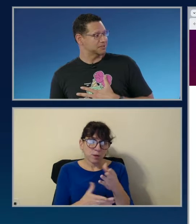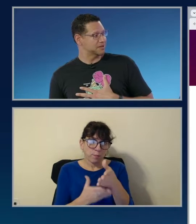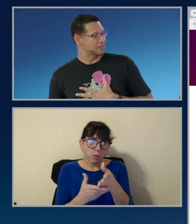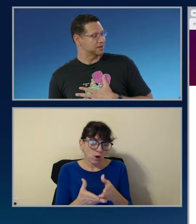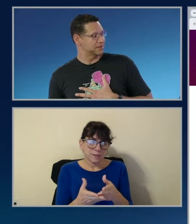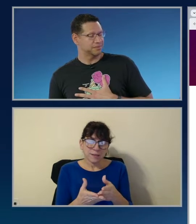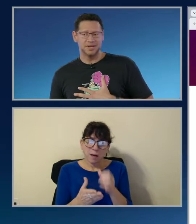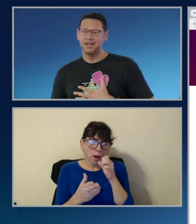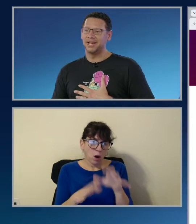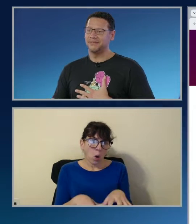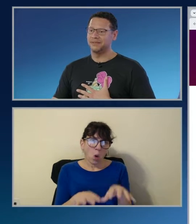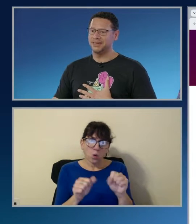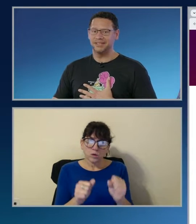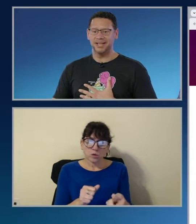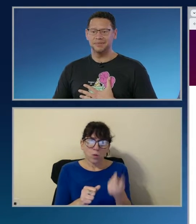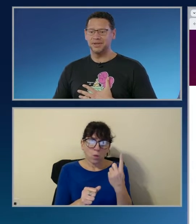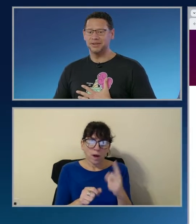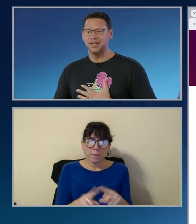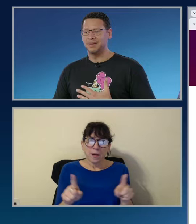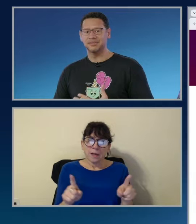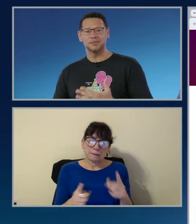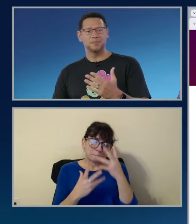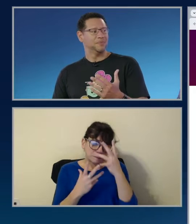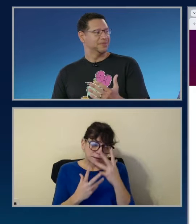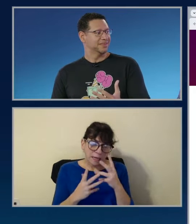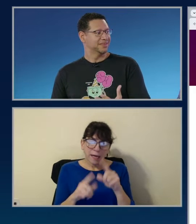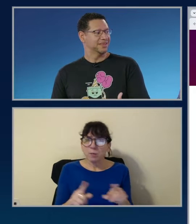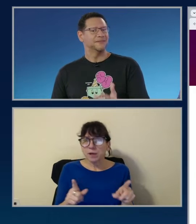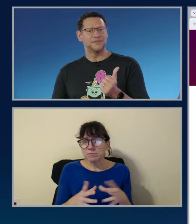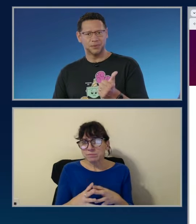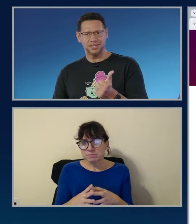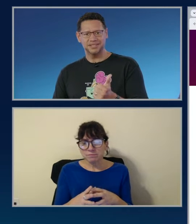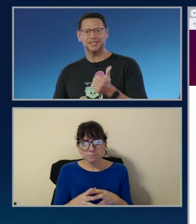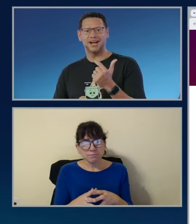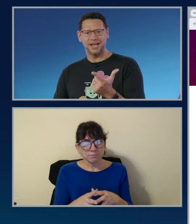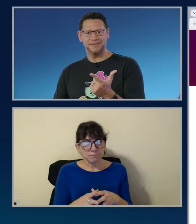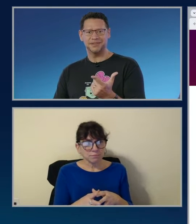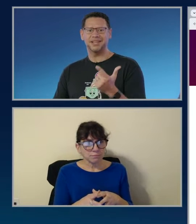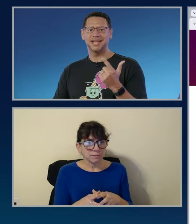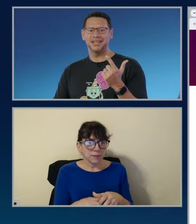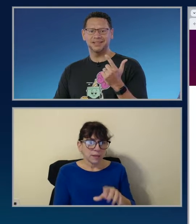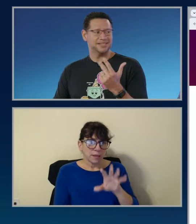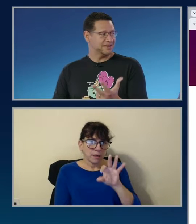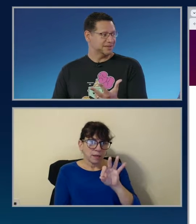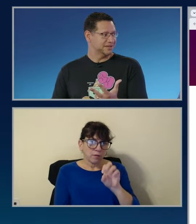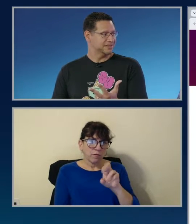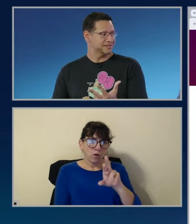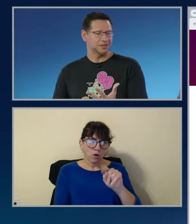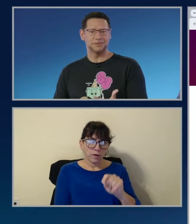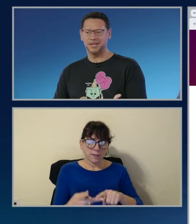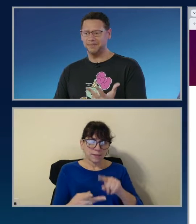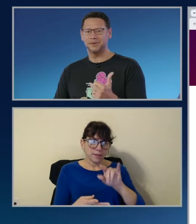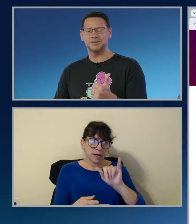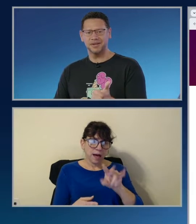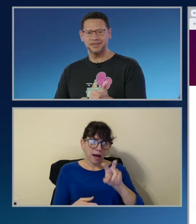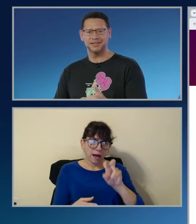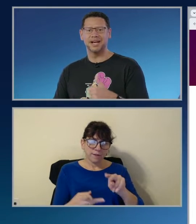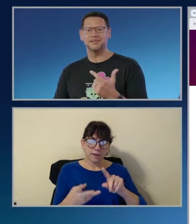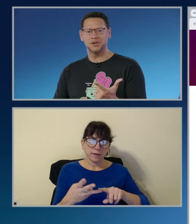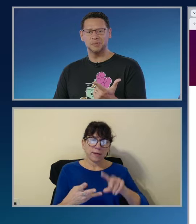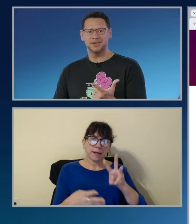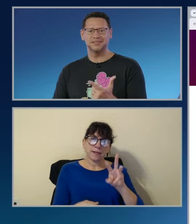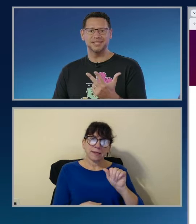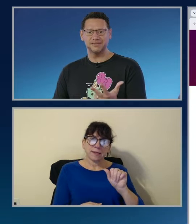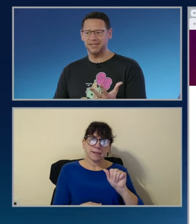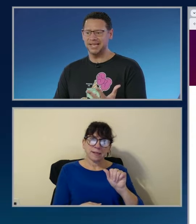not a host on one of them. Yeah. I feel very sad, but I'm also- Forrest, right? It's Forrest. Forrest, Ivan, and David. So, yep, Forrest Penland,